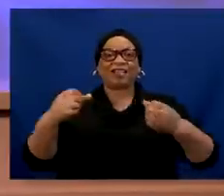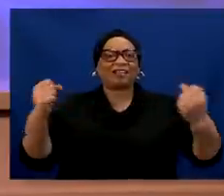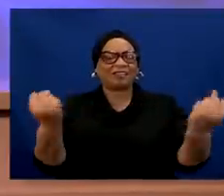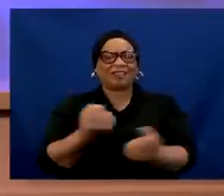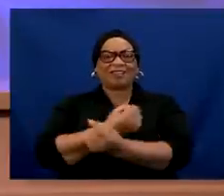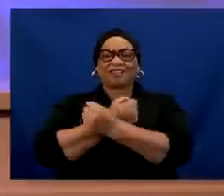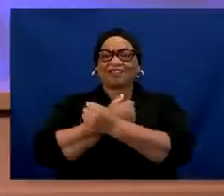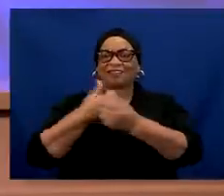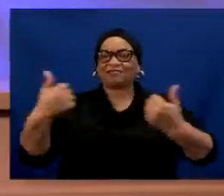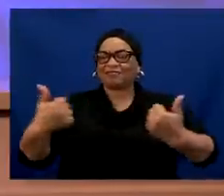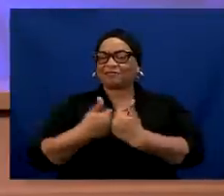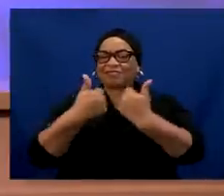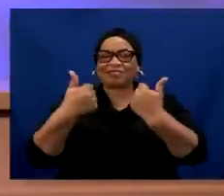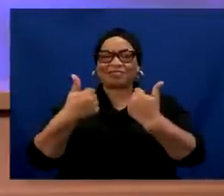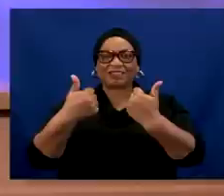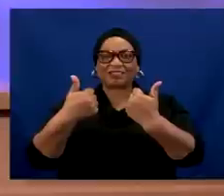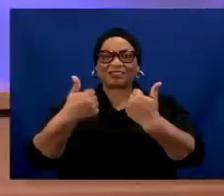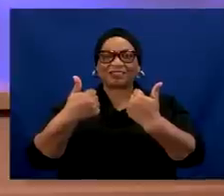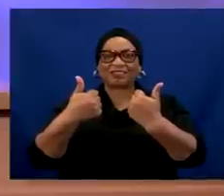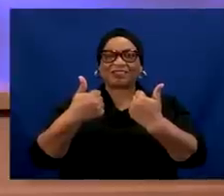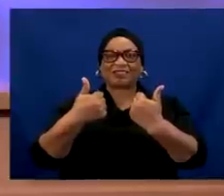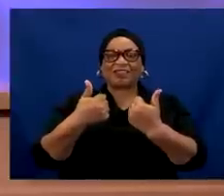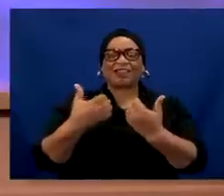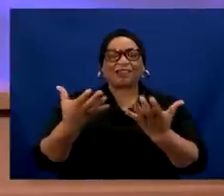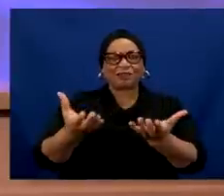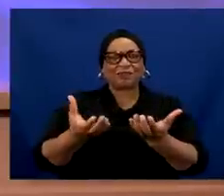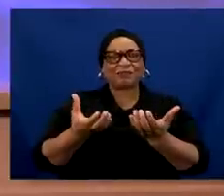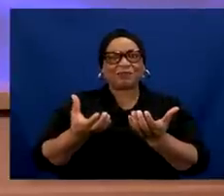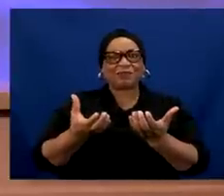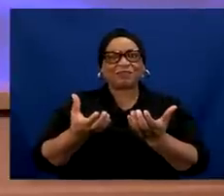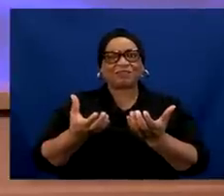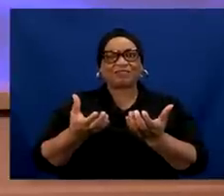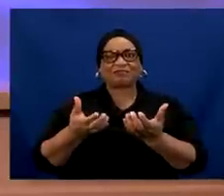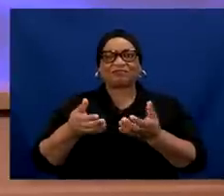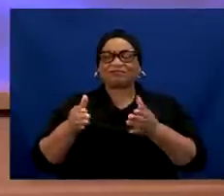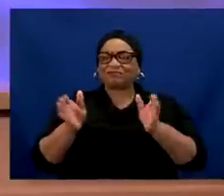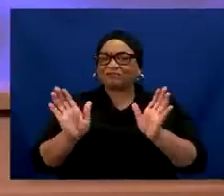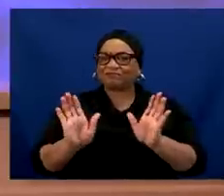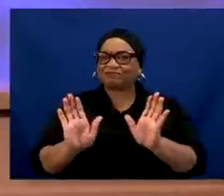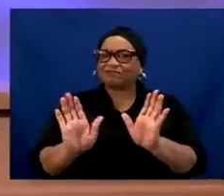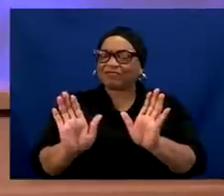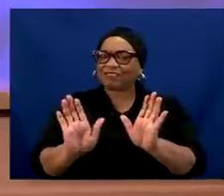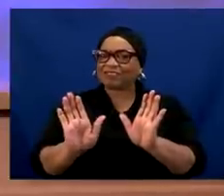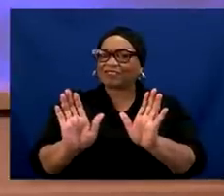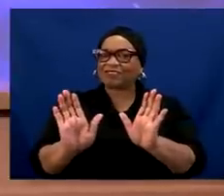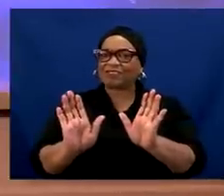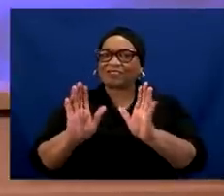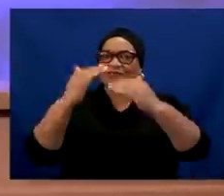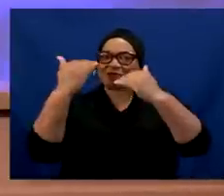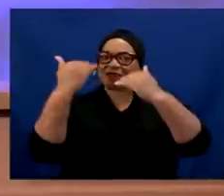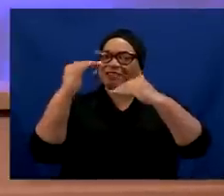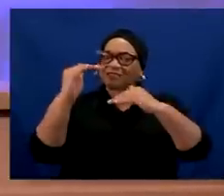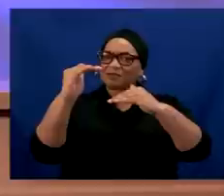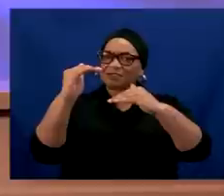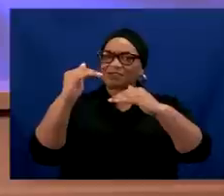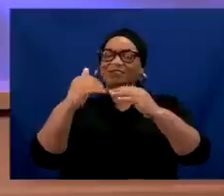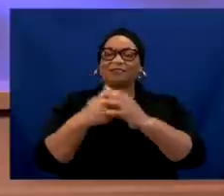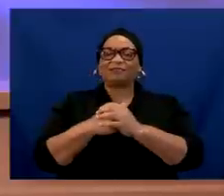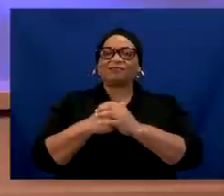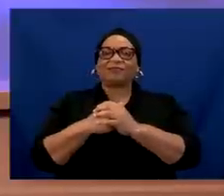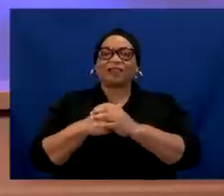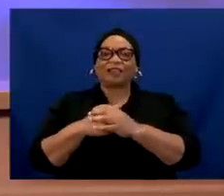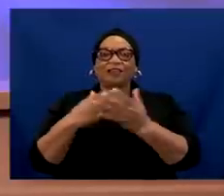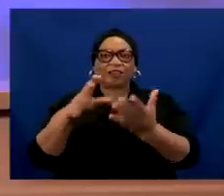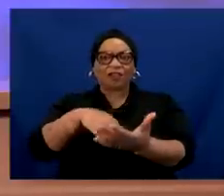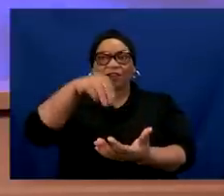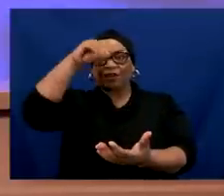love to seek to push the bounds of my limitations. See what I can